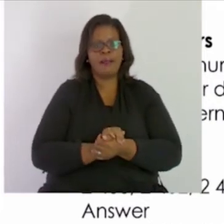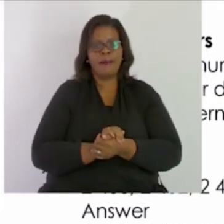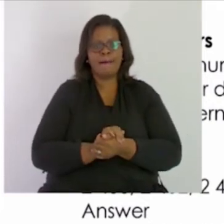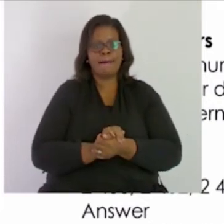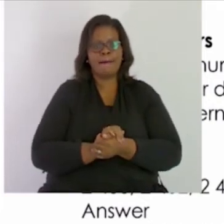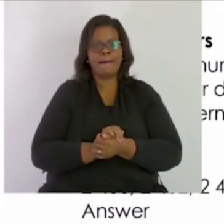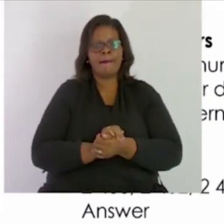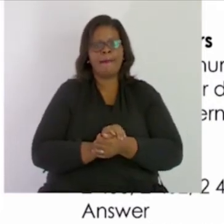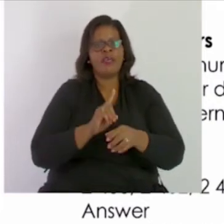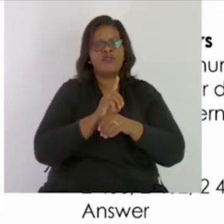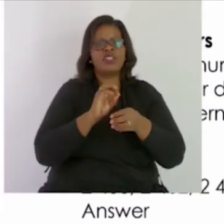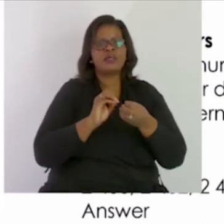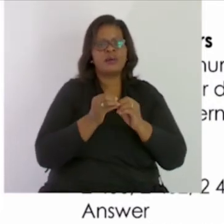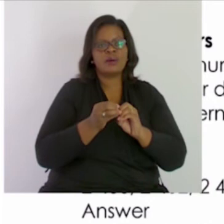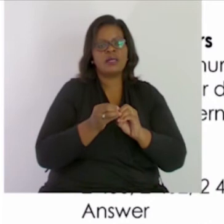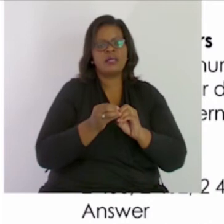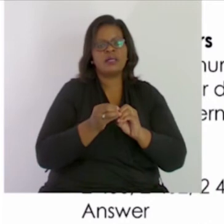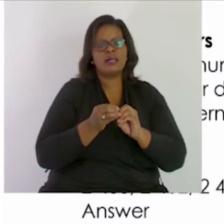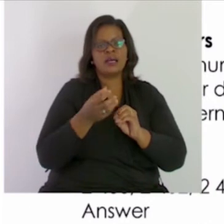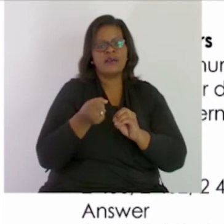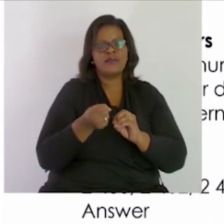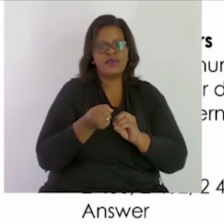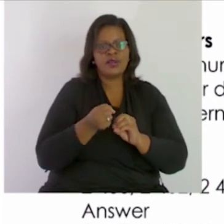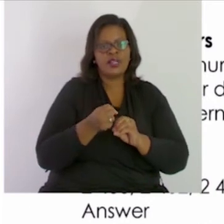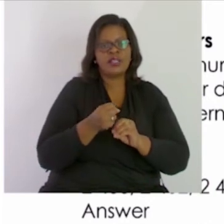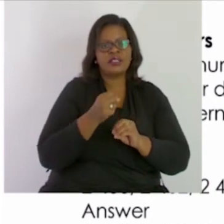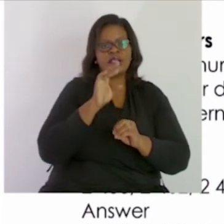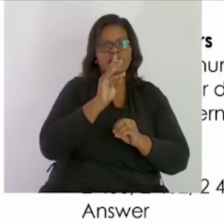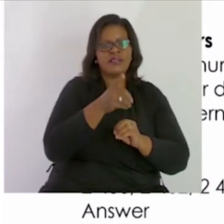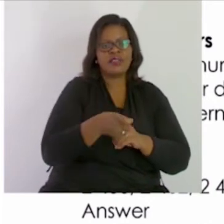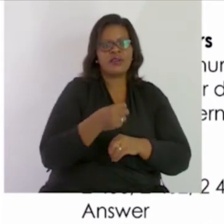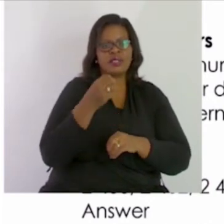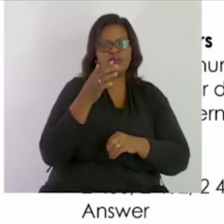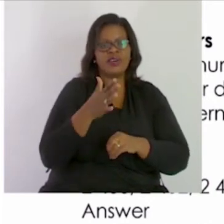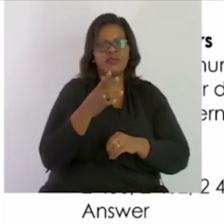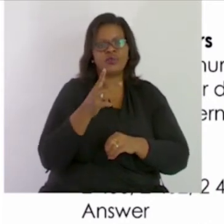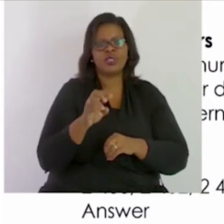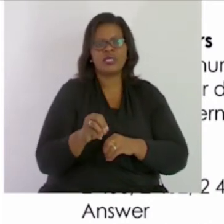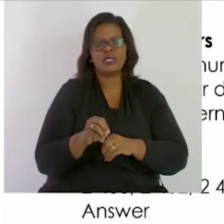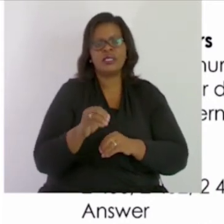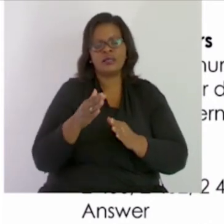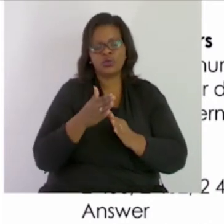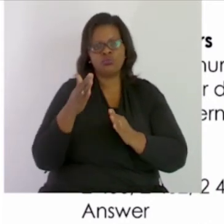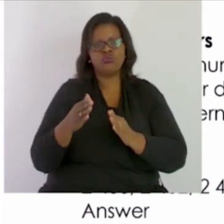Our first number on the second example is 7,520, followed by